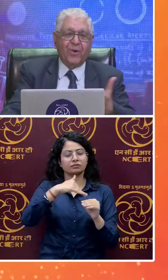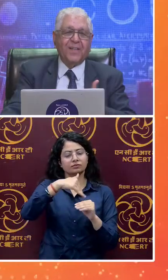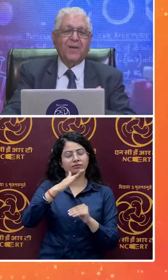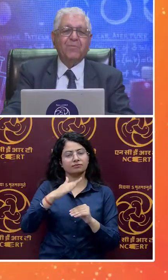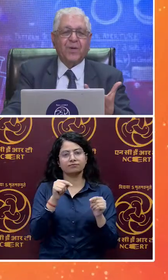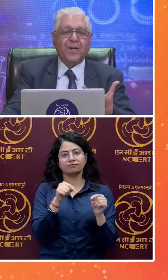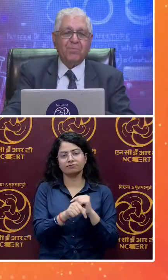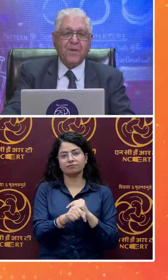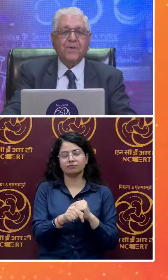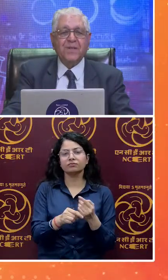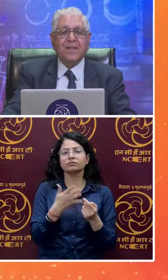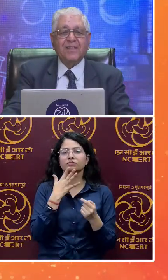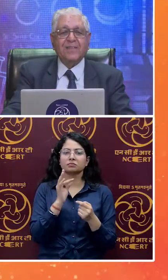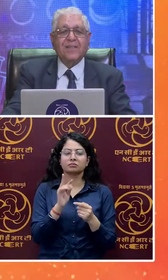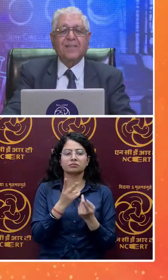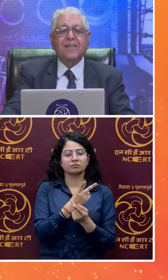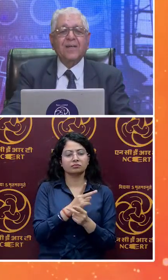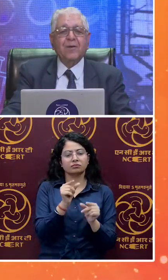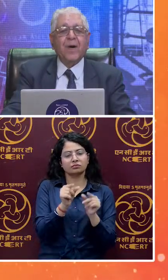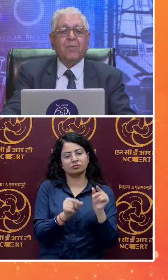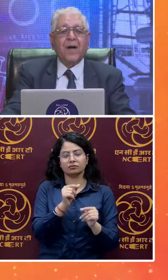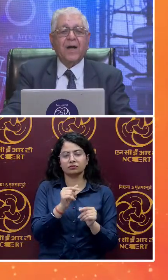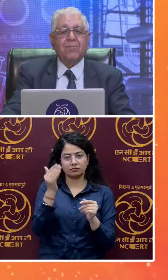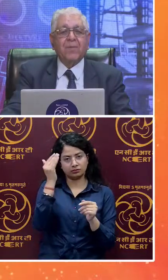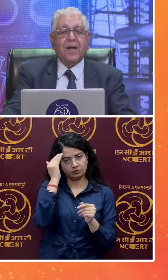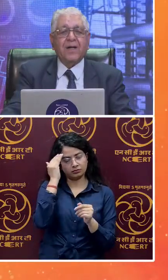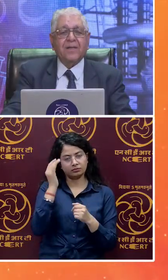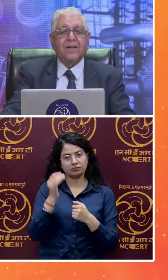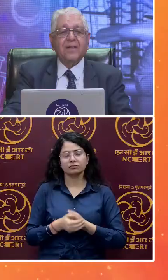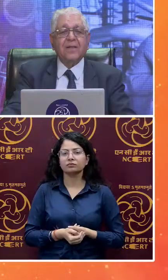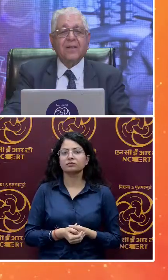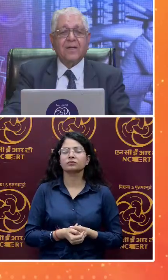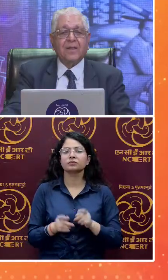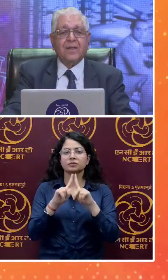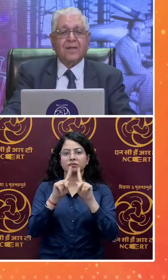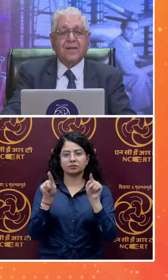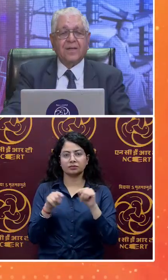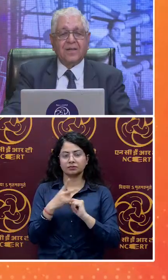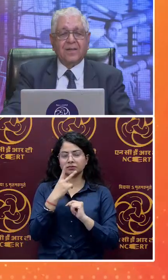knew all the important people, and this is Bhabha and Blackett